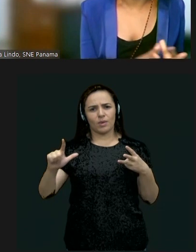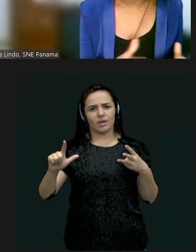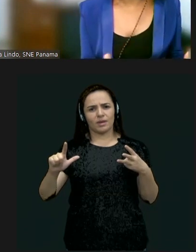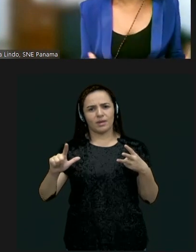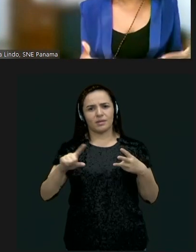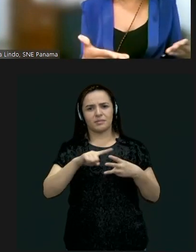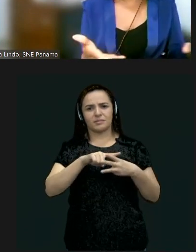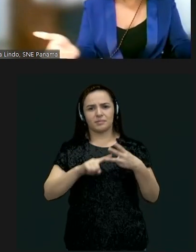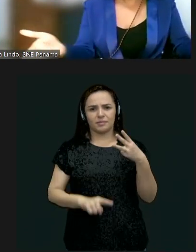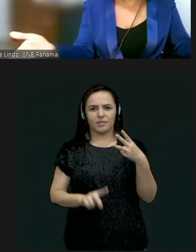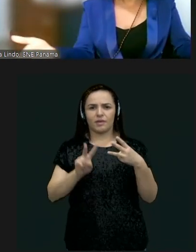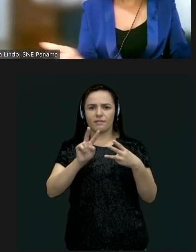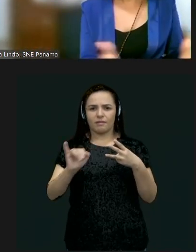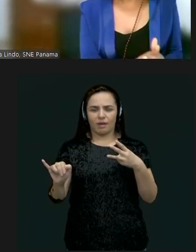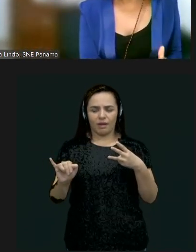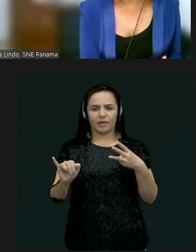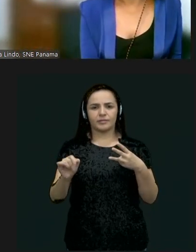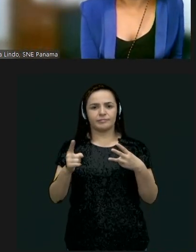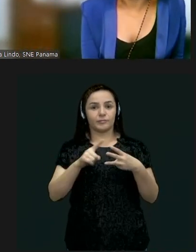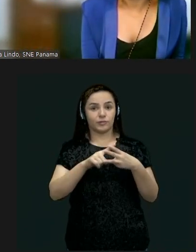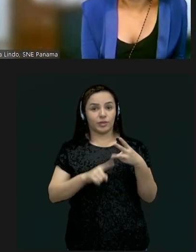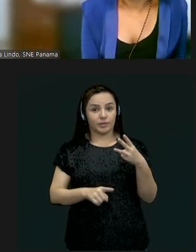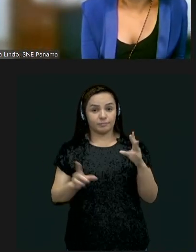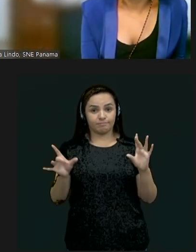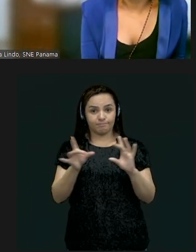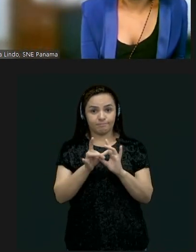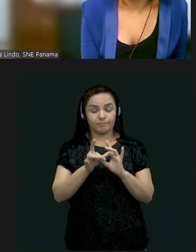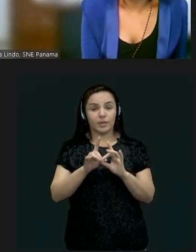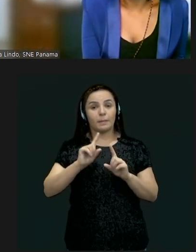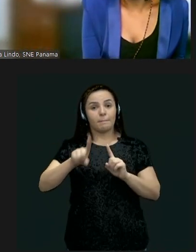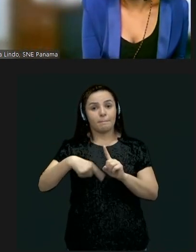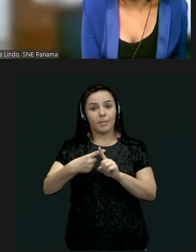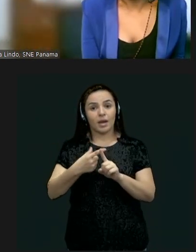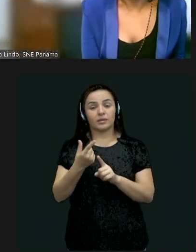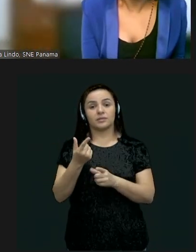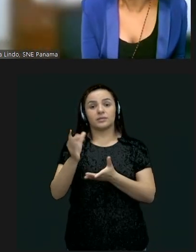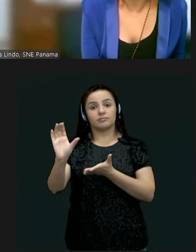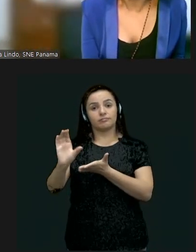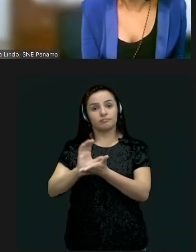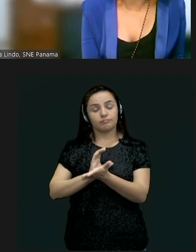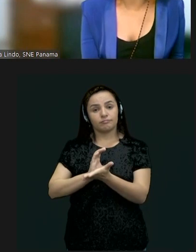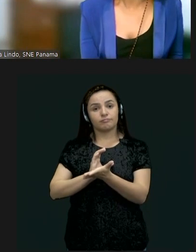with public resources in order to provide